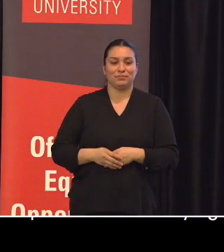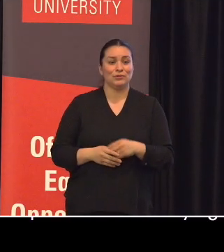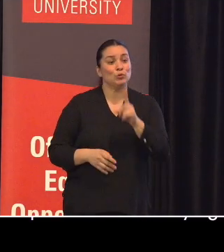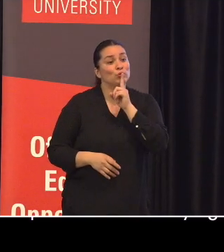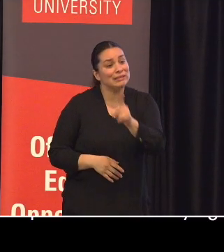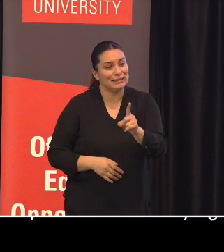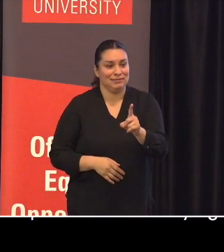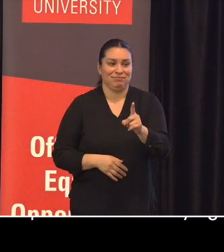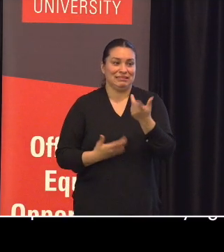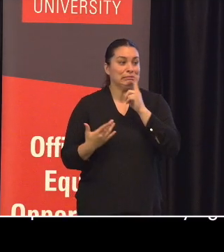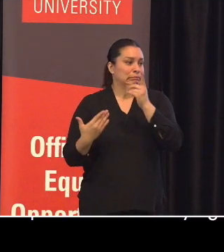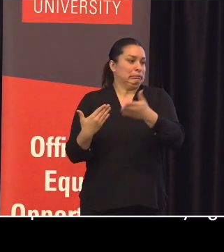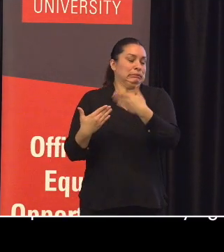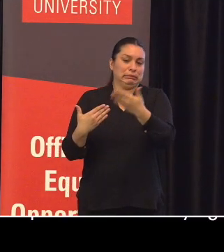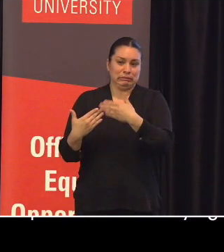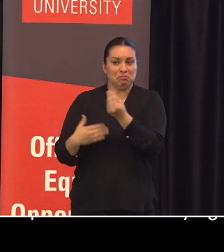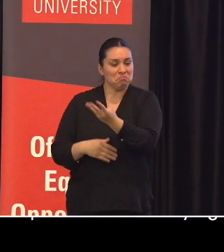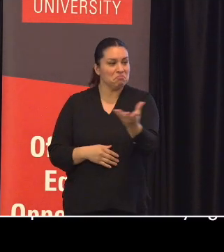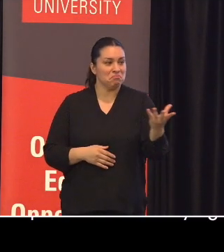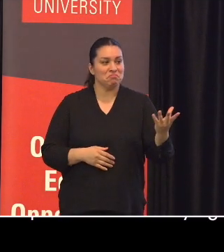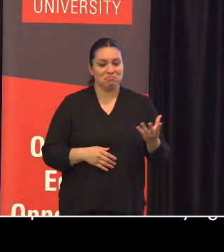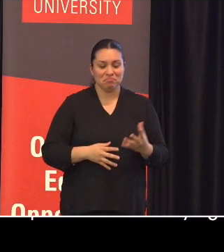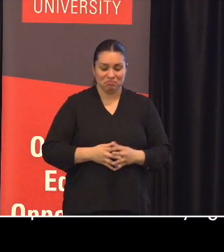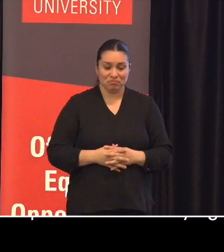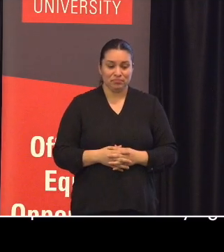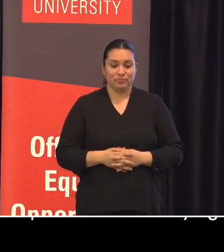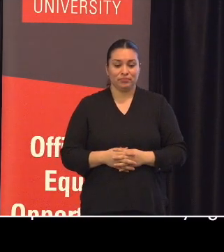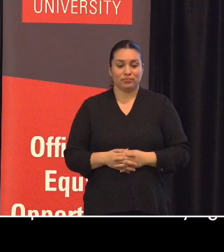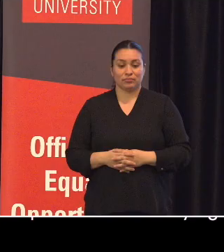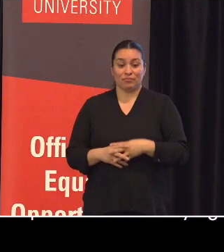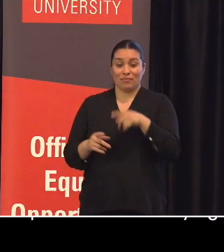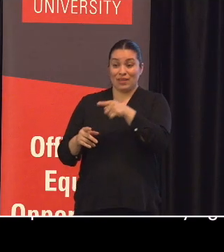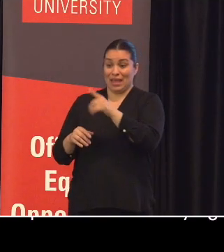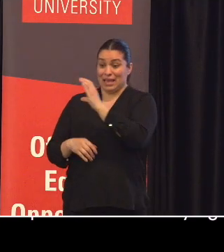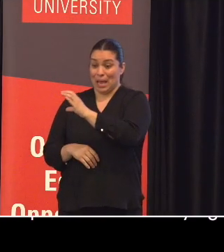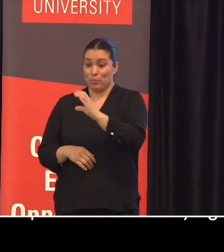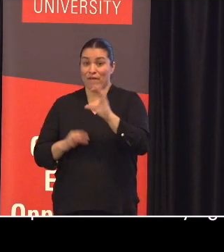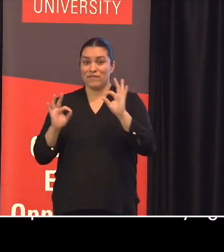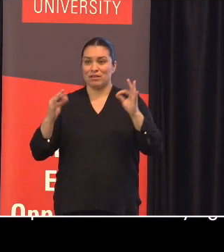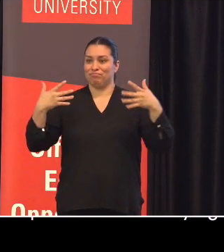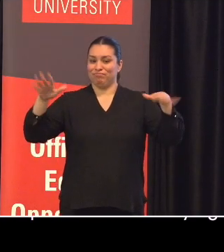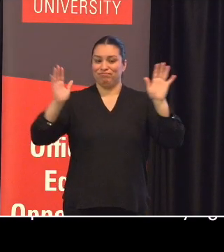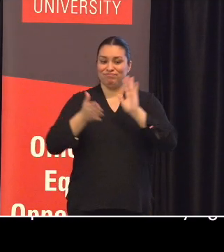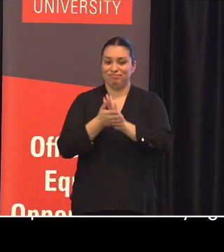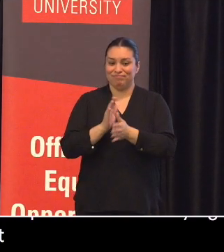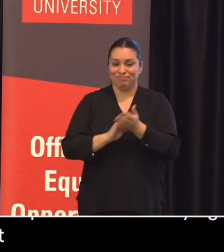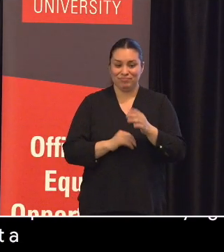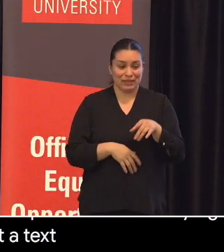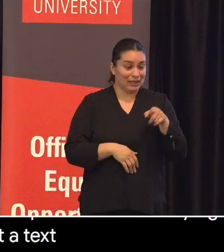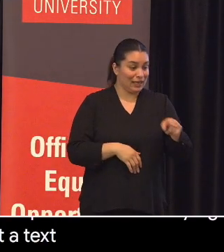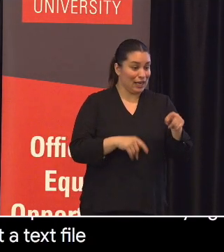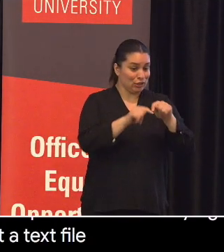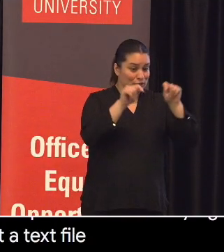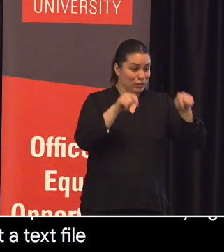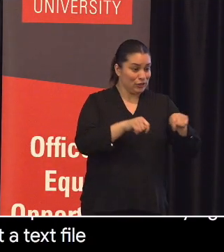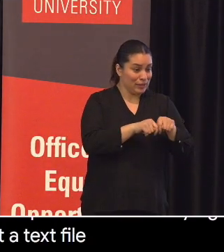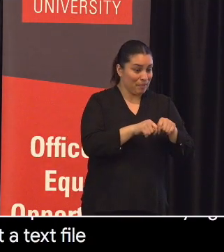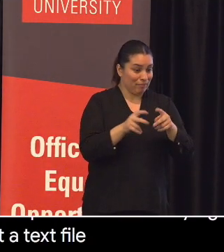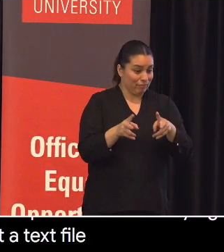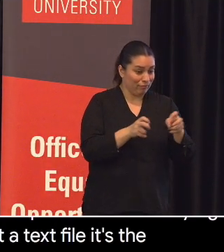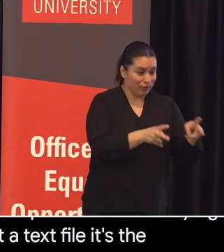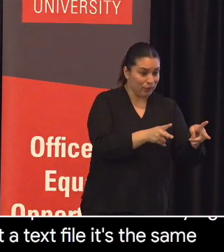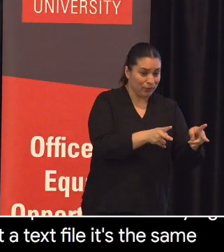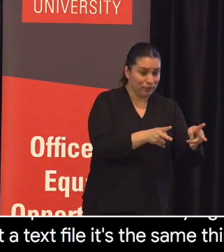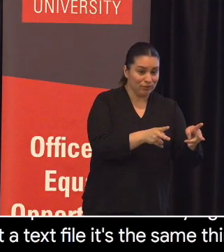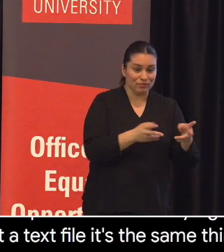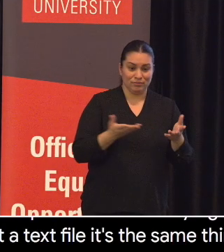any of those softwares will allow you to download just the transcript in at least a text file. It's the